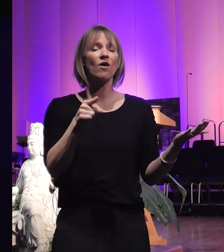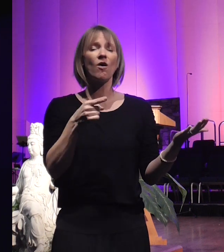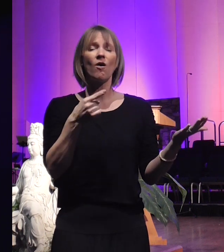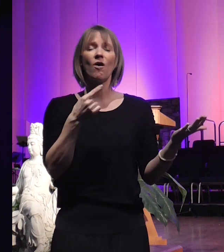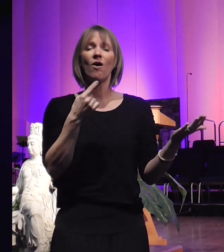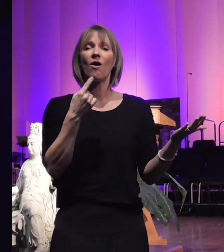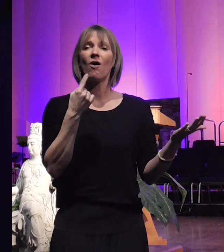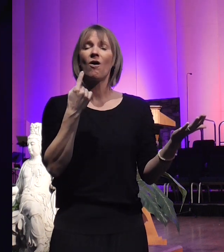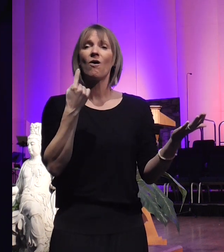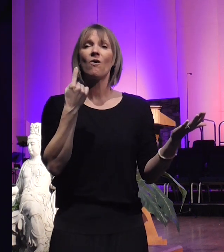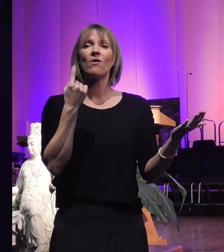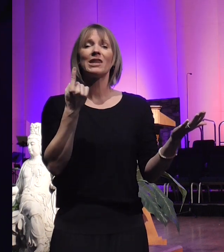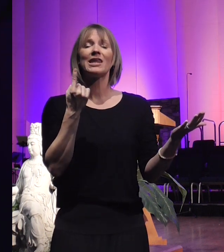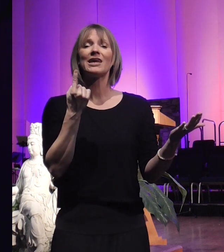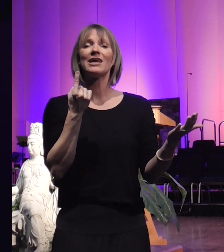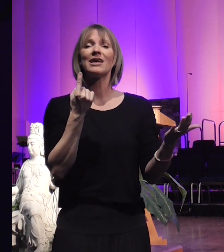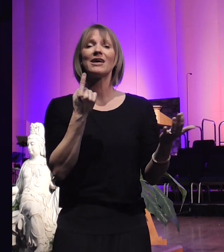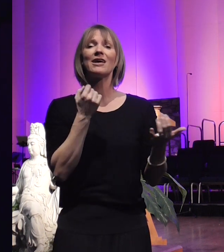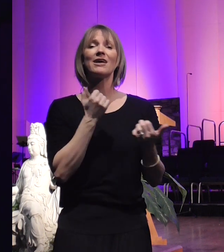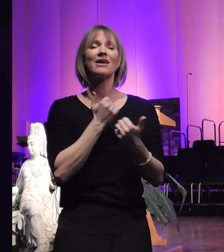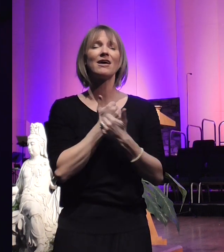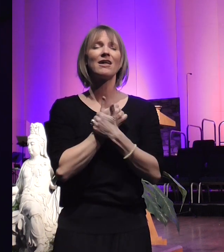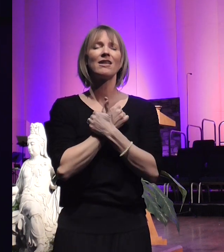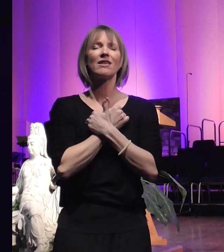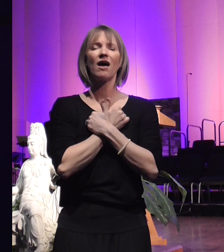There is only